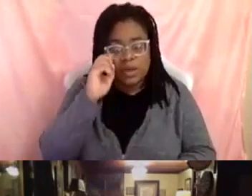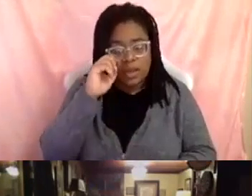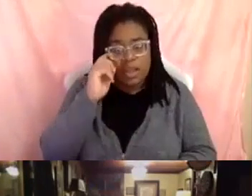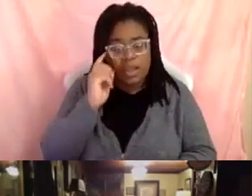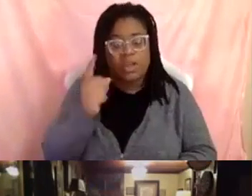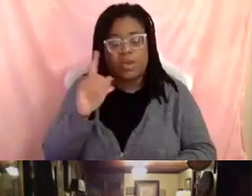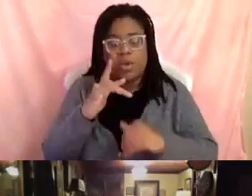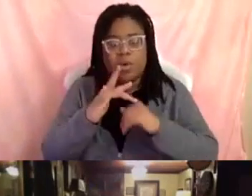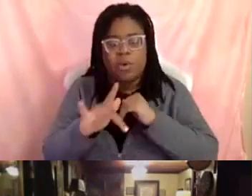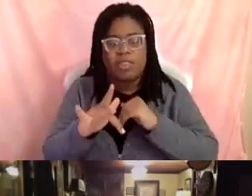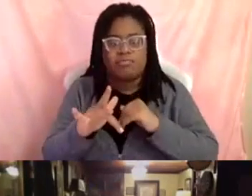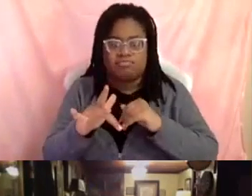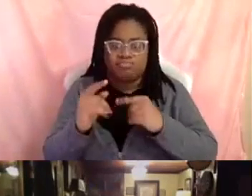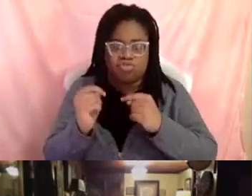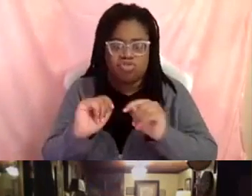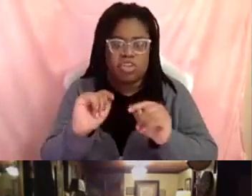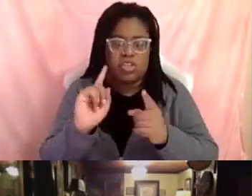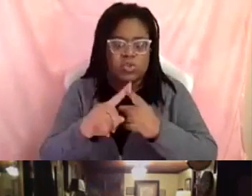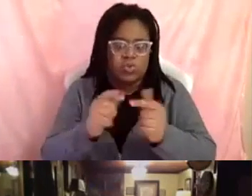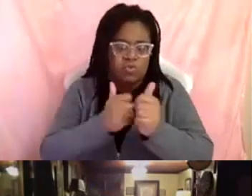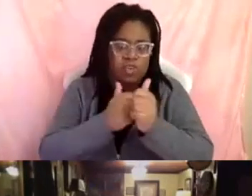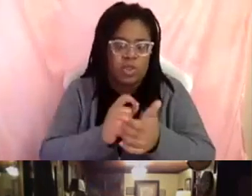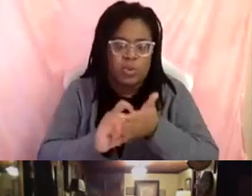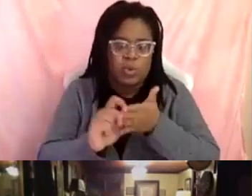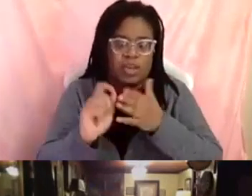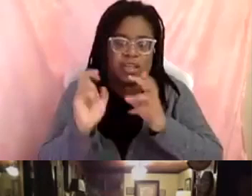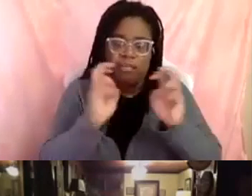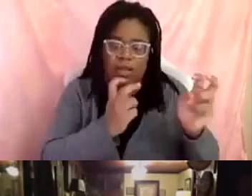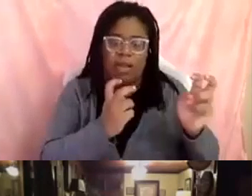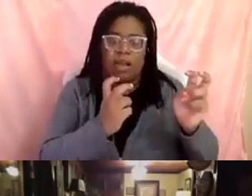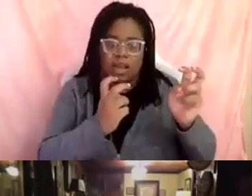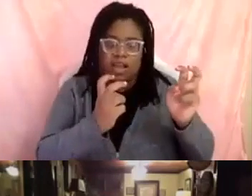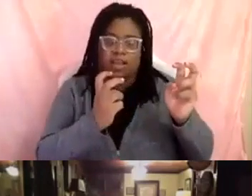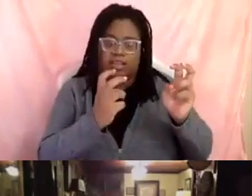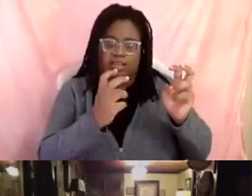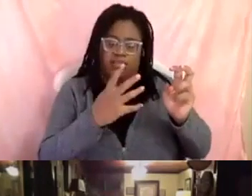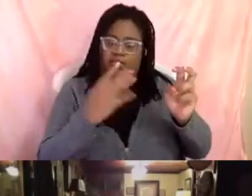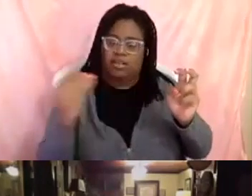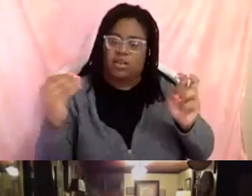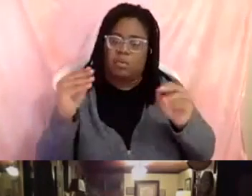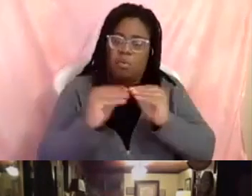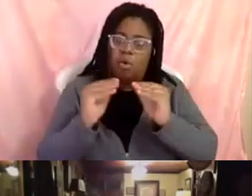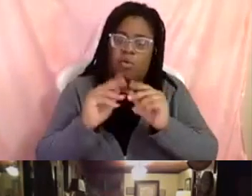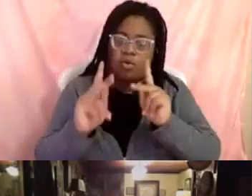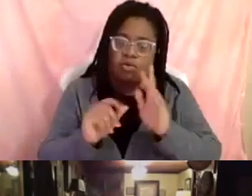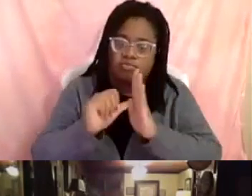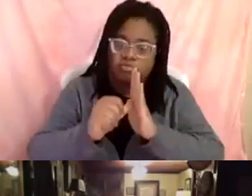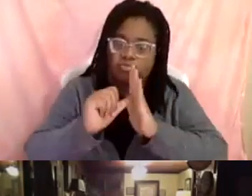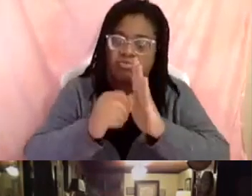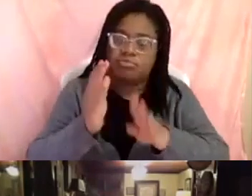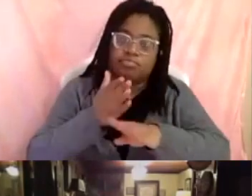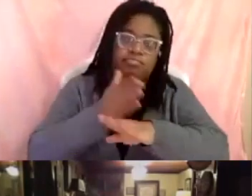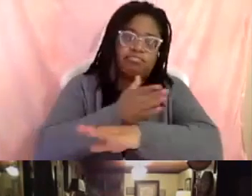early attempts to follow the writing prompt, and how people got bolder and bolder and bolder,